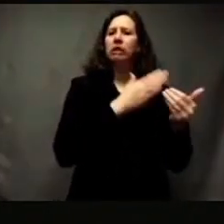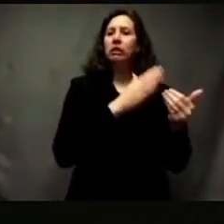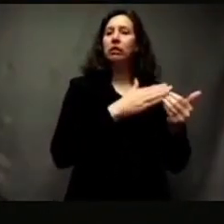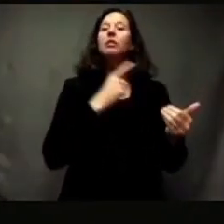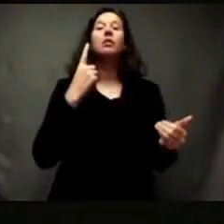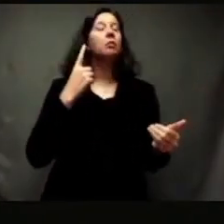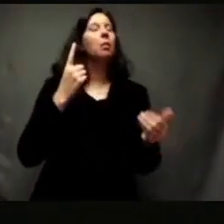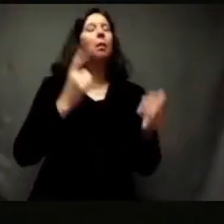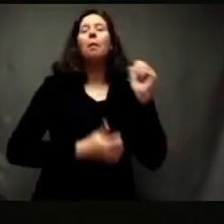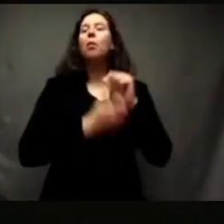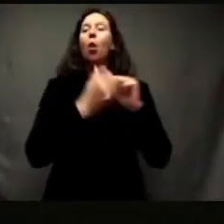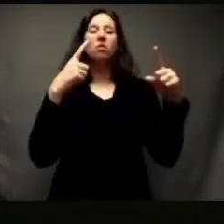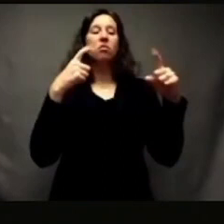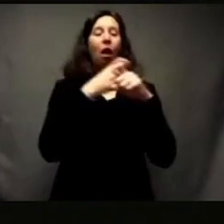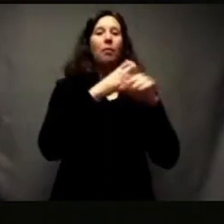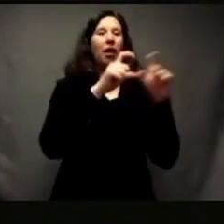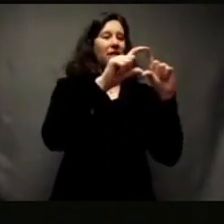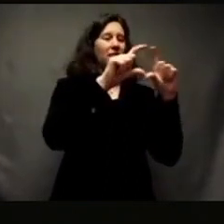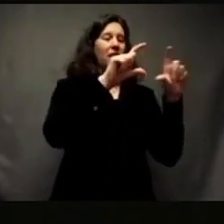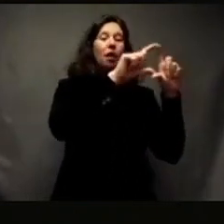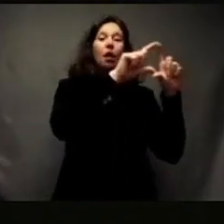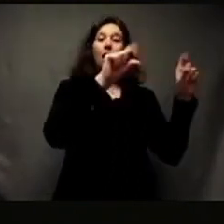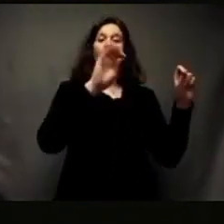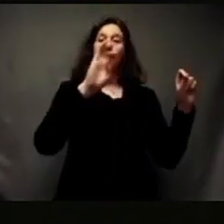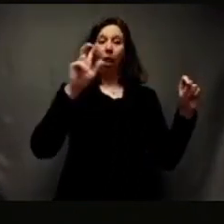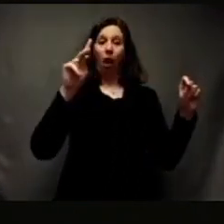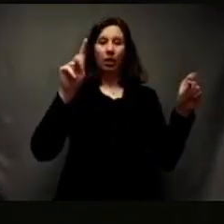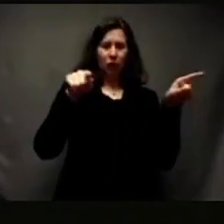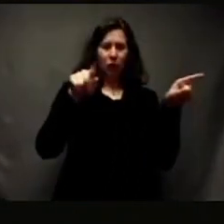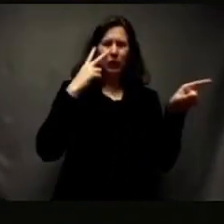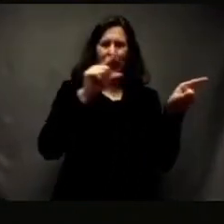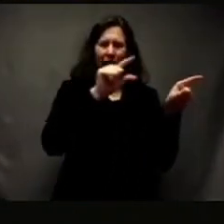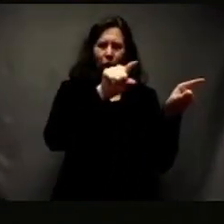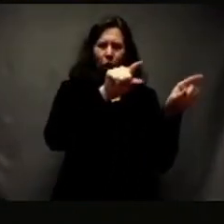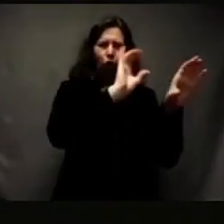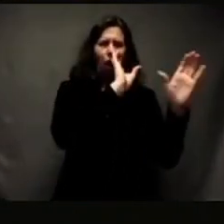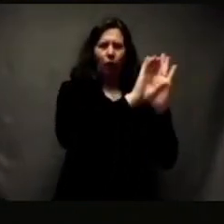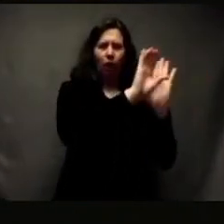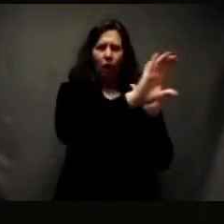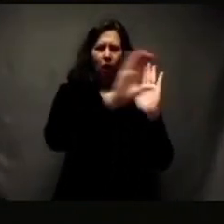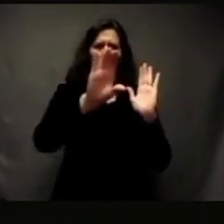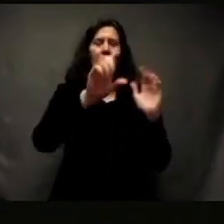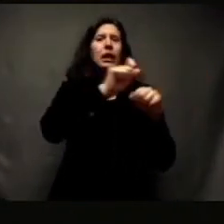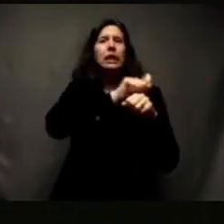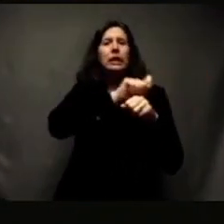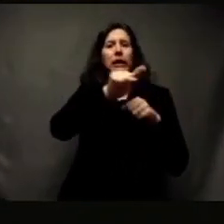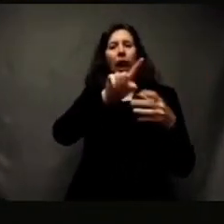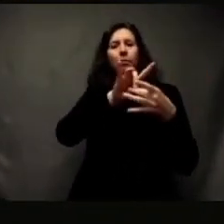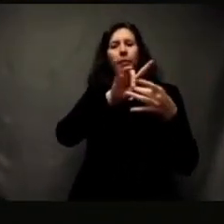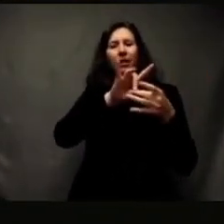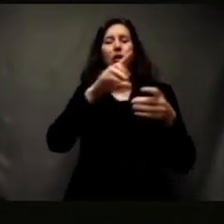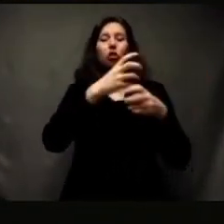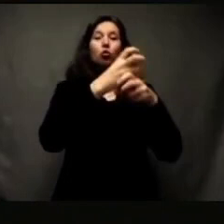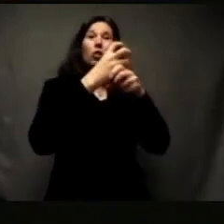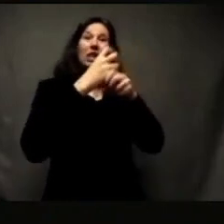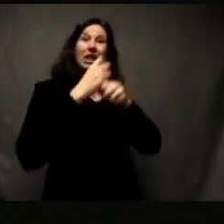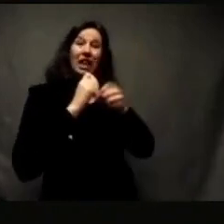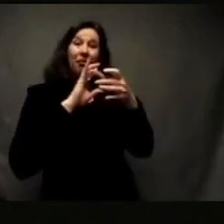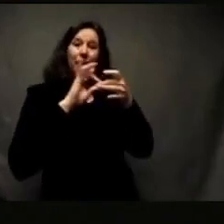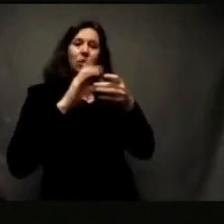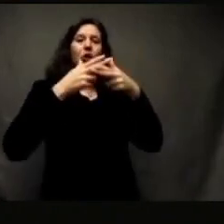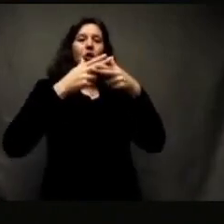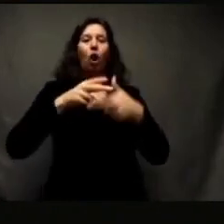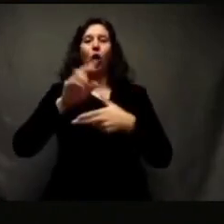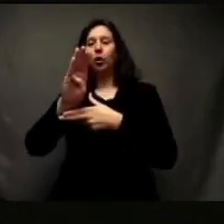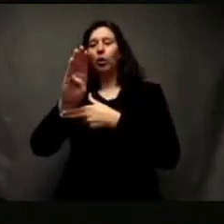the most complex blocks. I've put a few of them here, some of them being the send message and receive message blocks called broadcasting